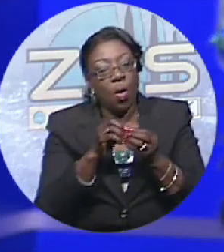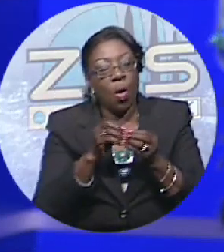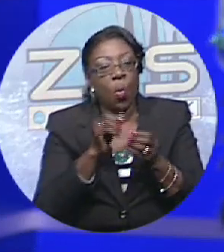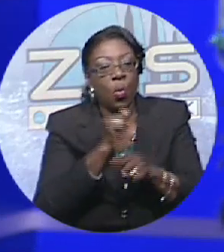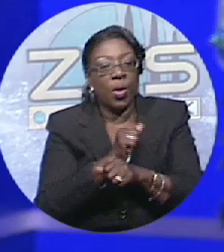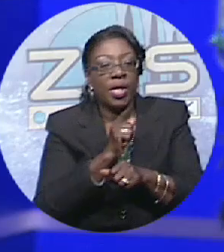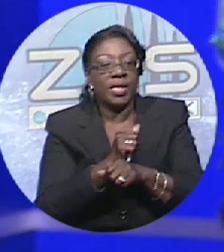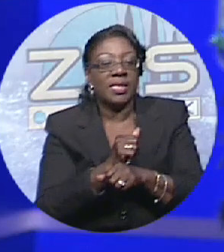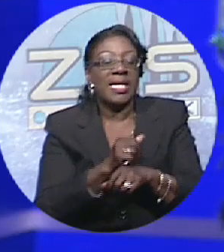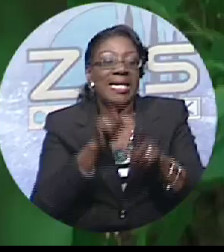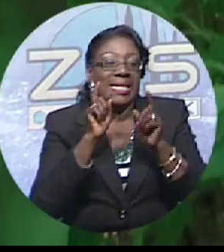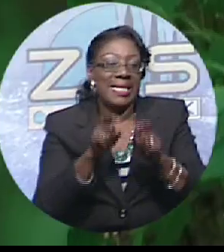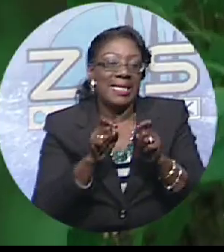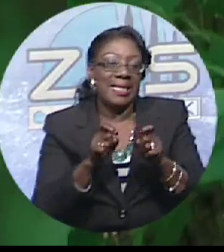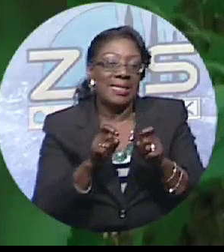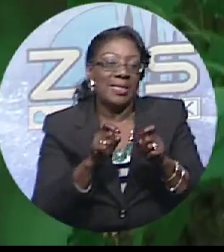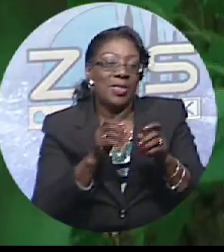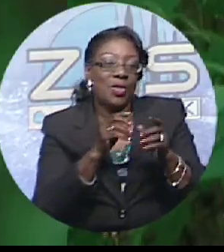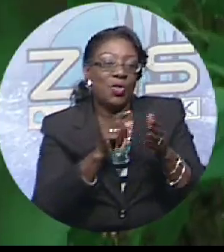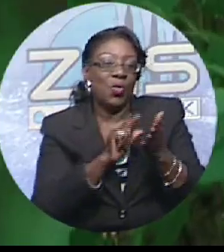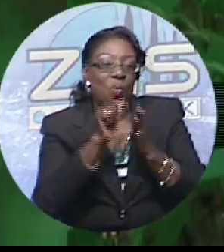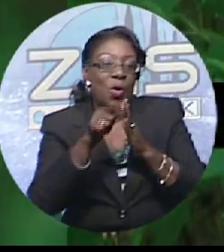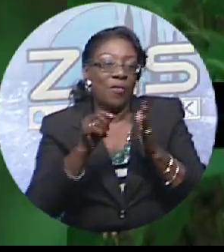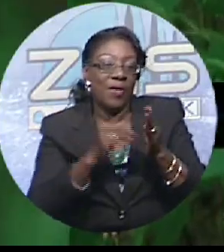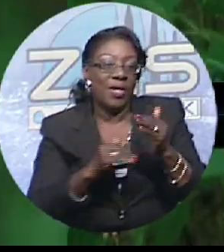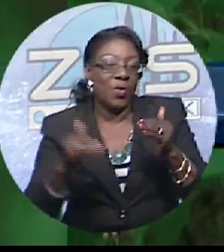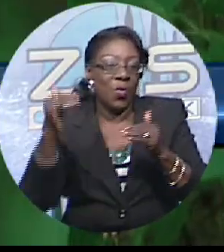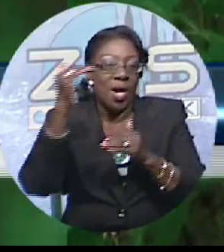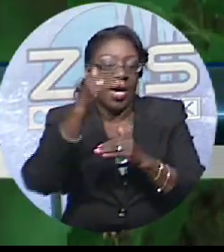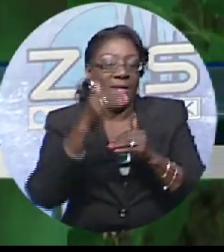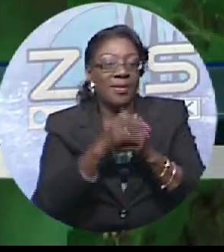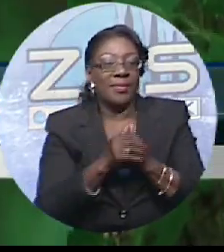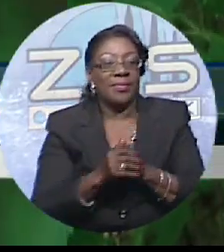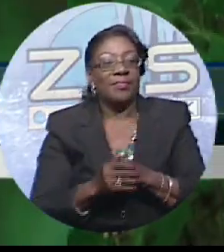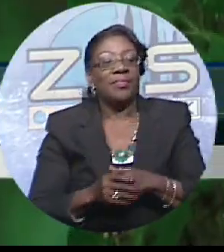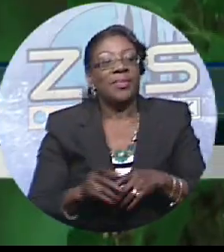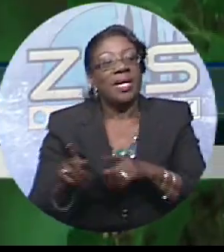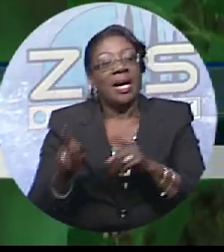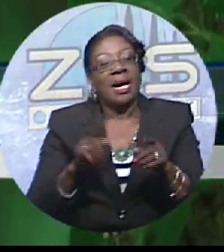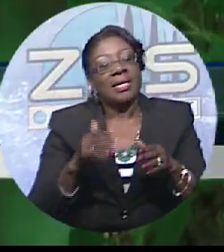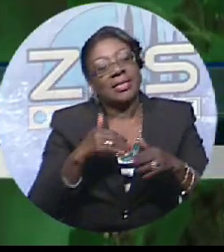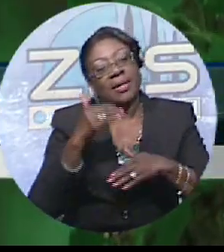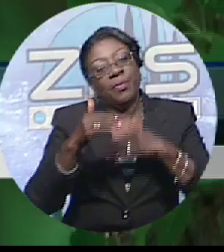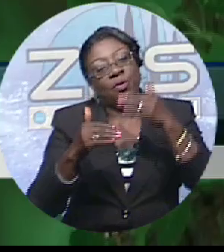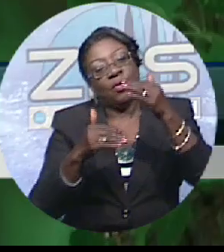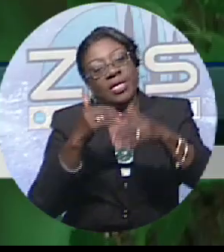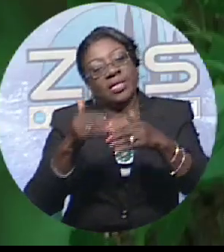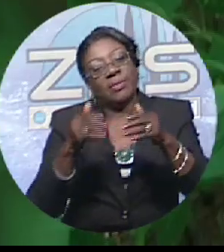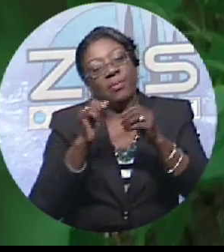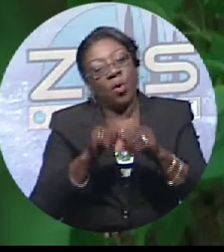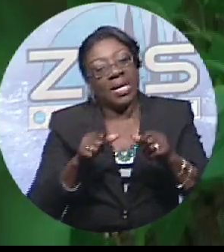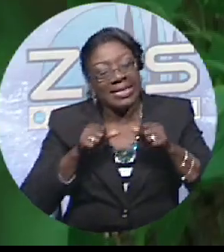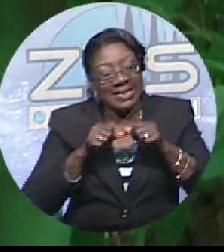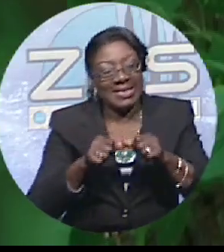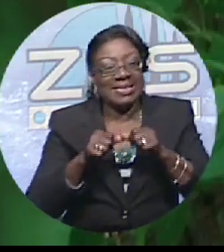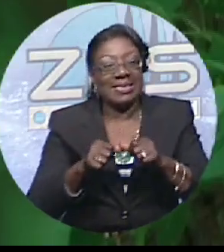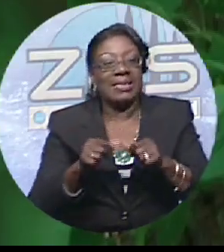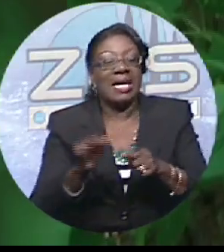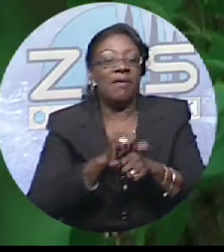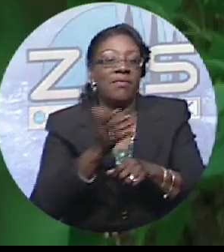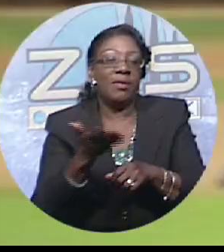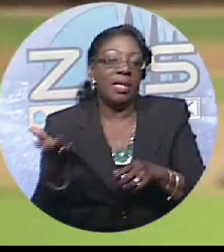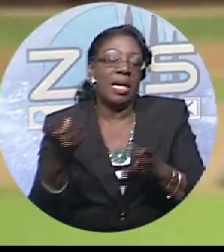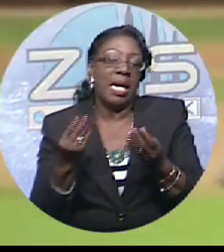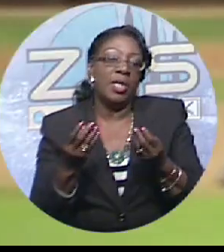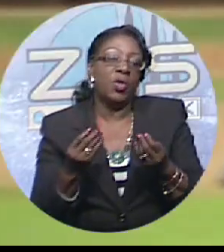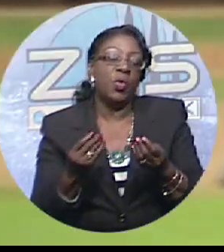to the majors. I need to fine-tune in just about every aspect of the game, As I progress, I have just to be more consistently at everything I do. I have to